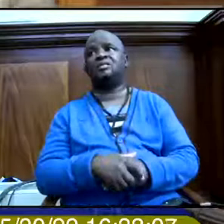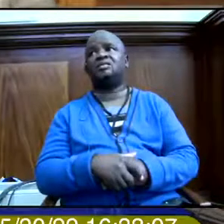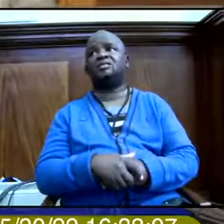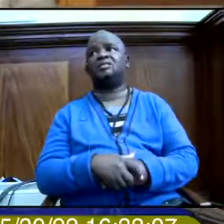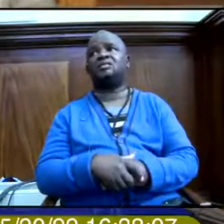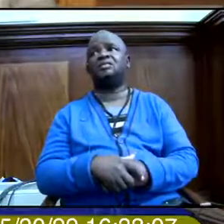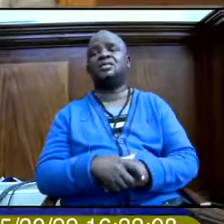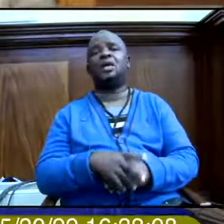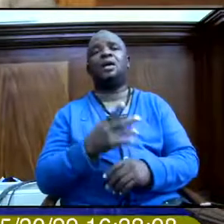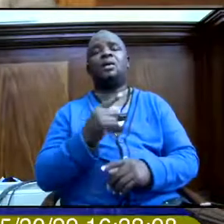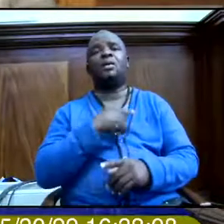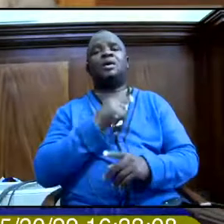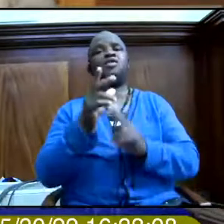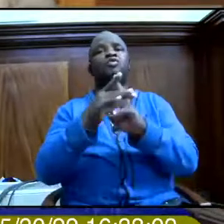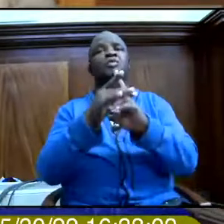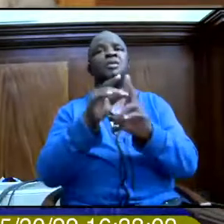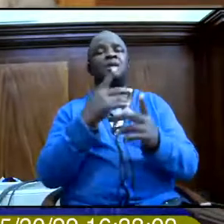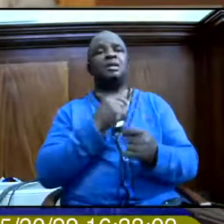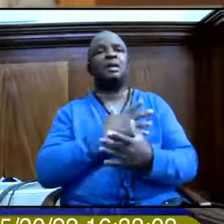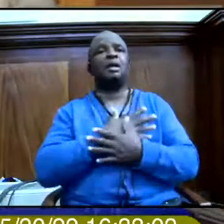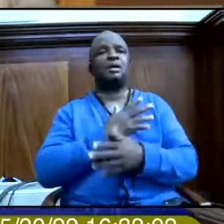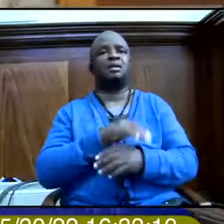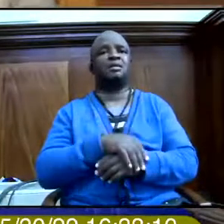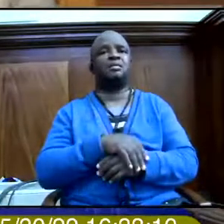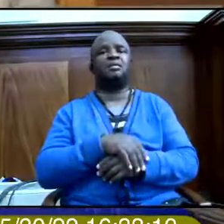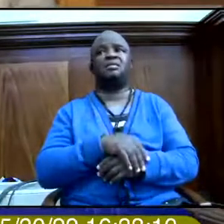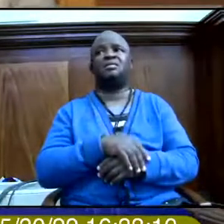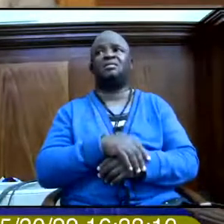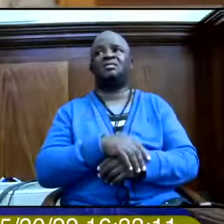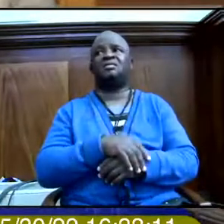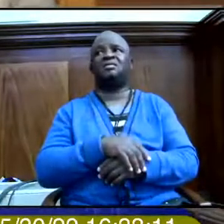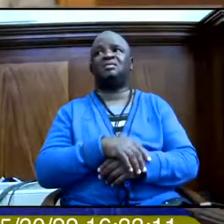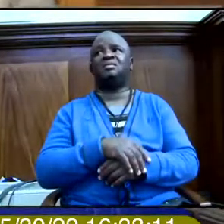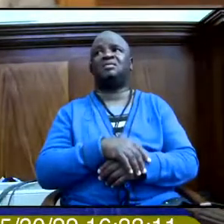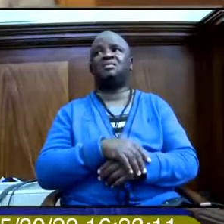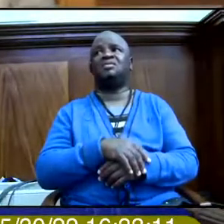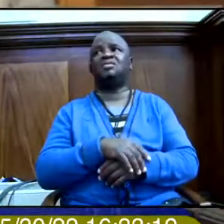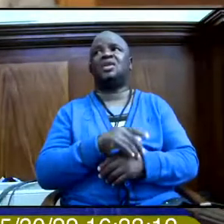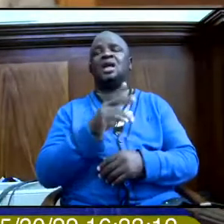there's one union that i like madam speaker